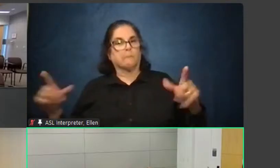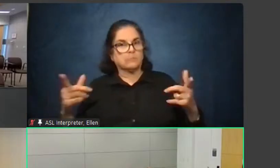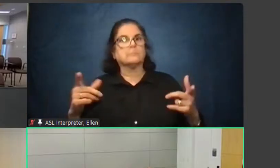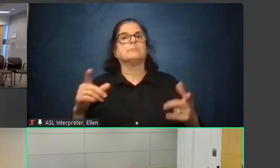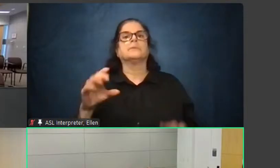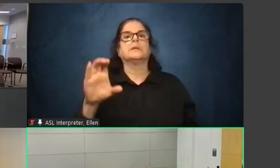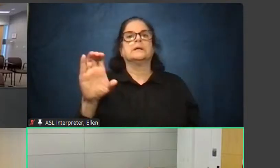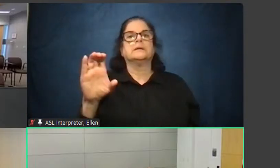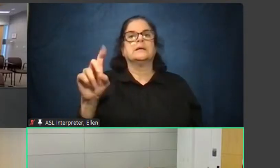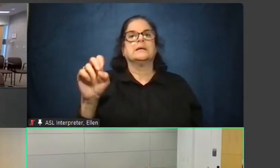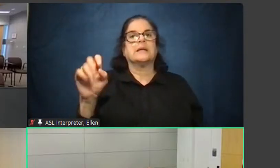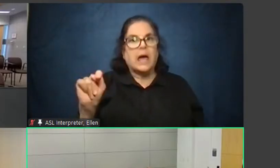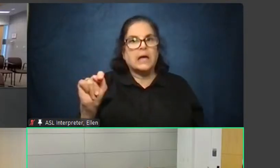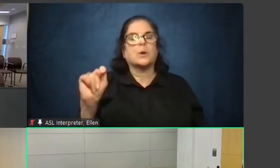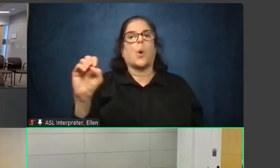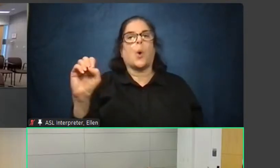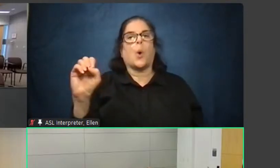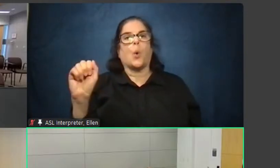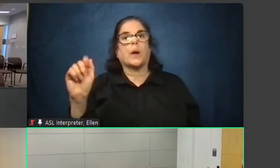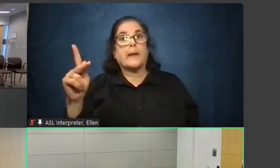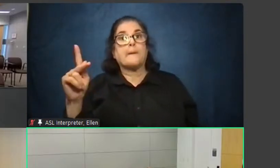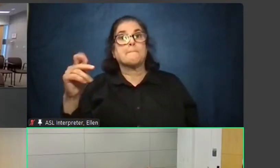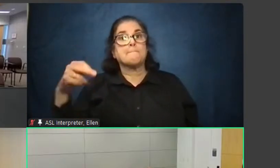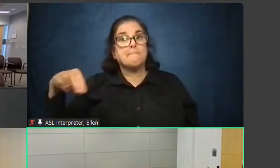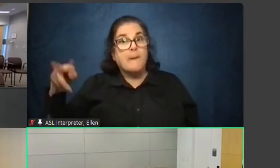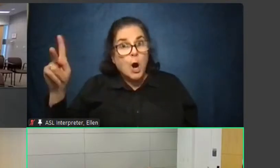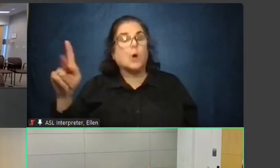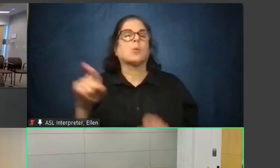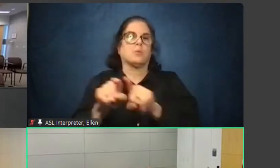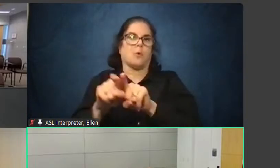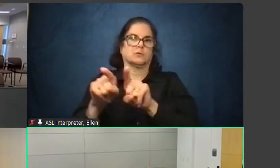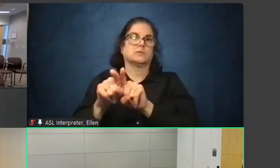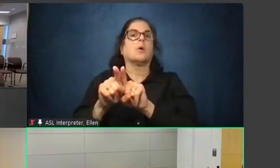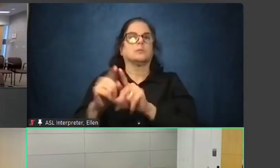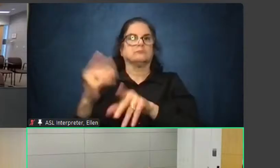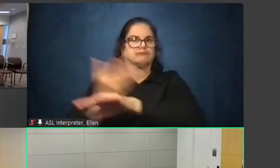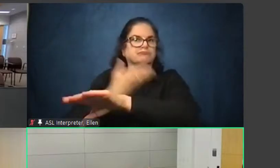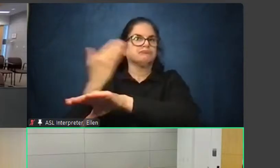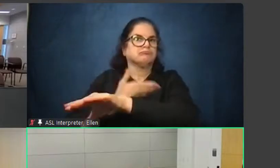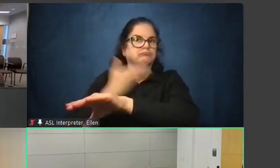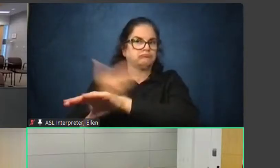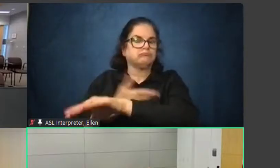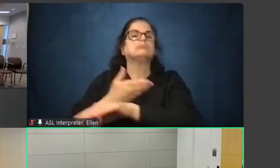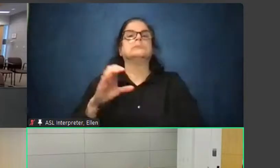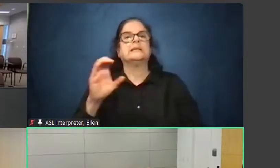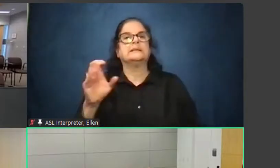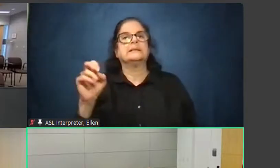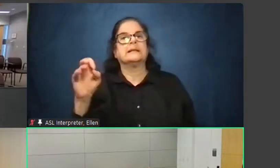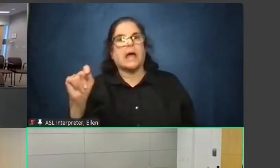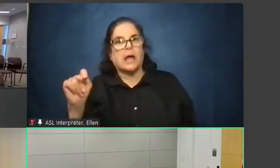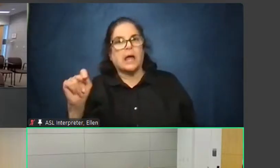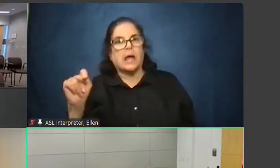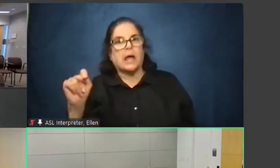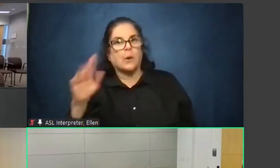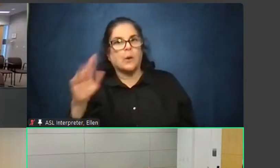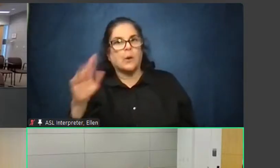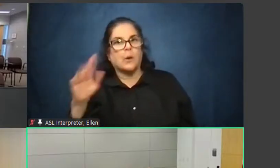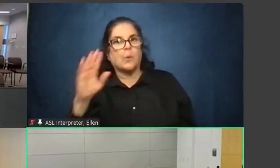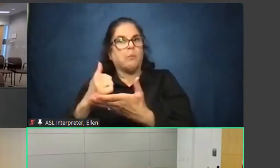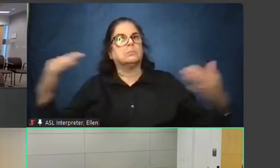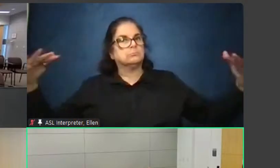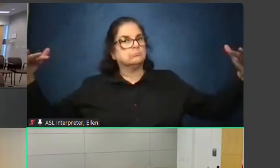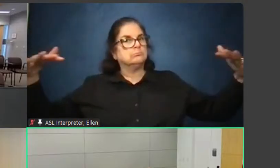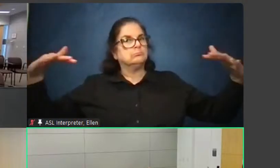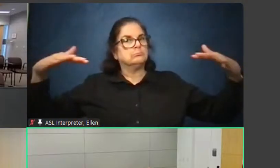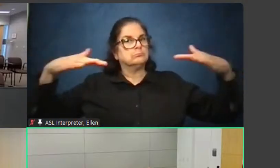exterior projects. Oak Park is actually accessible on their corners, but CDOT's doing one on the other side to be able to facilitate around that too. So we do encourage our